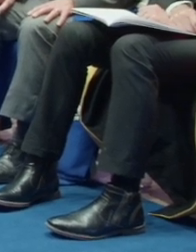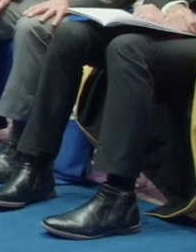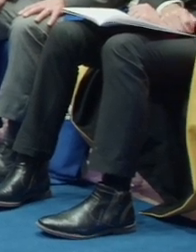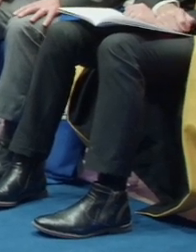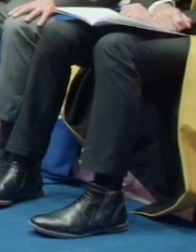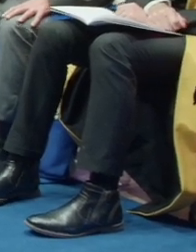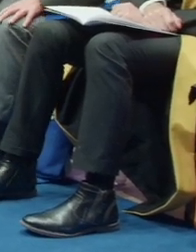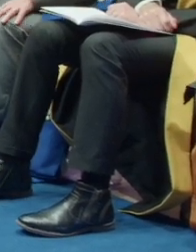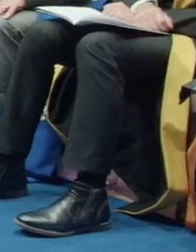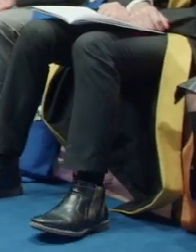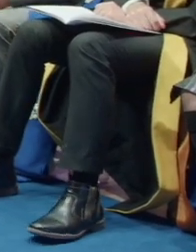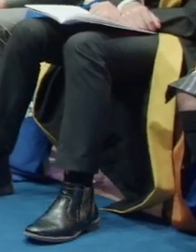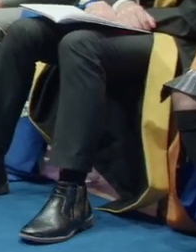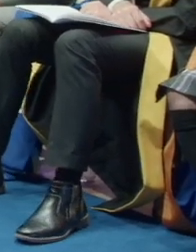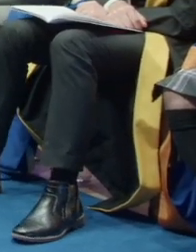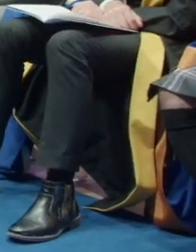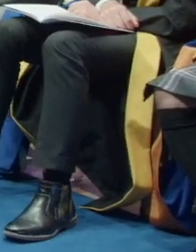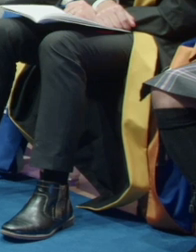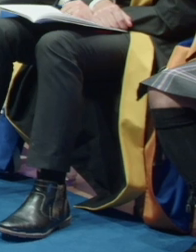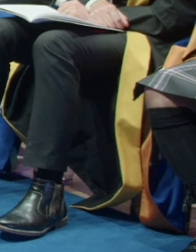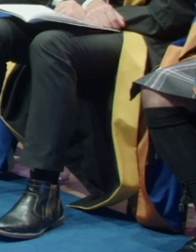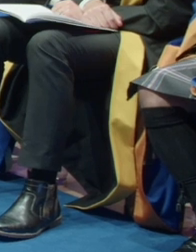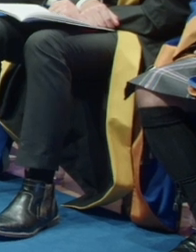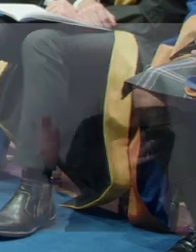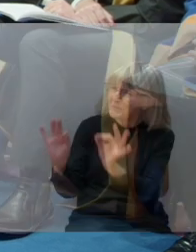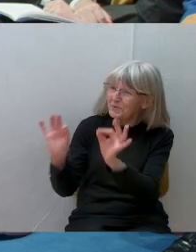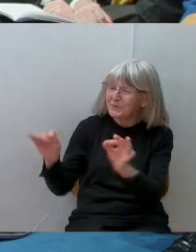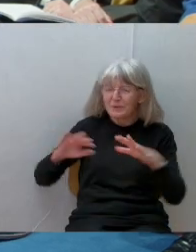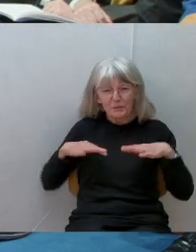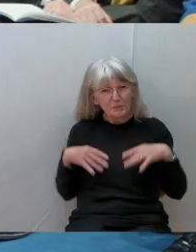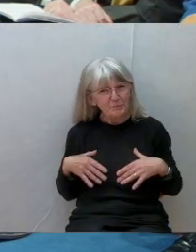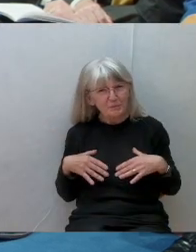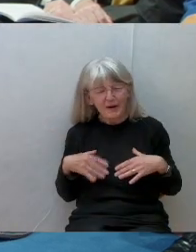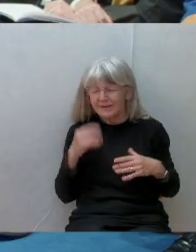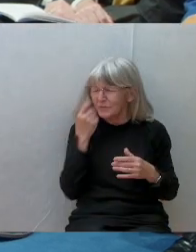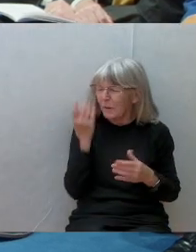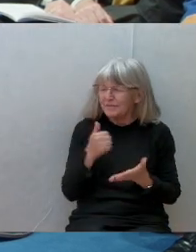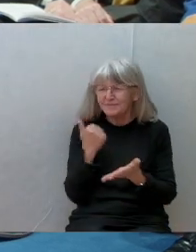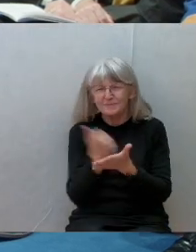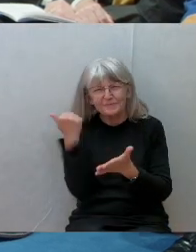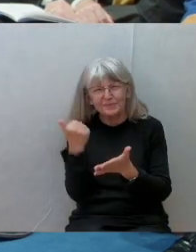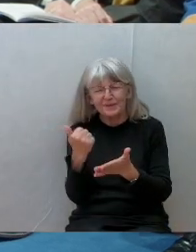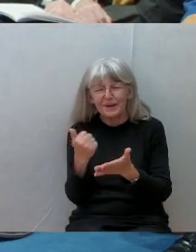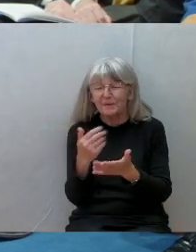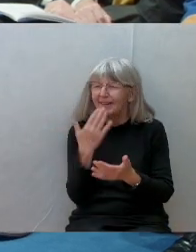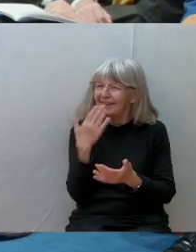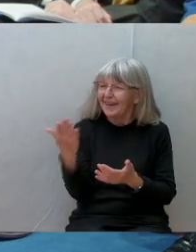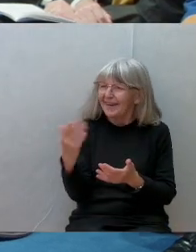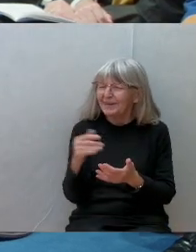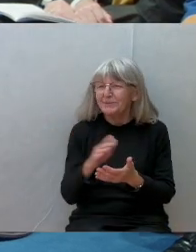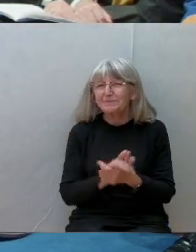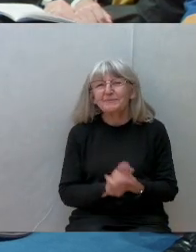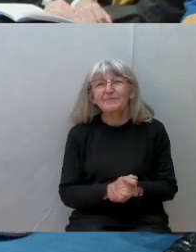we thank the choir for that musical interlude. Always brilliant for us.